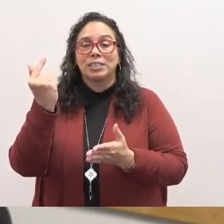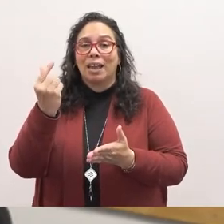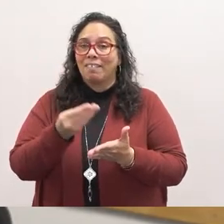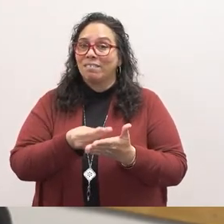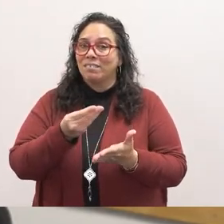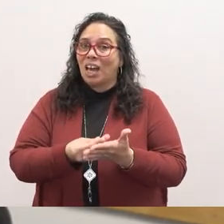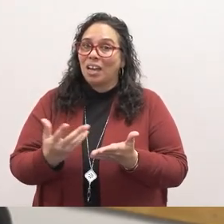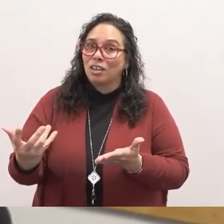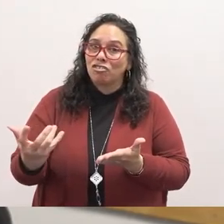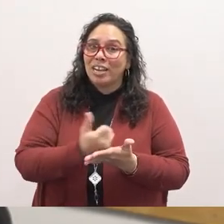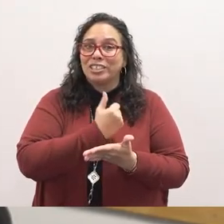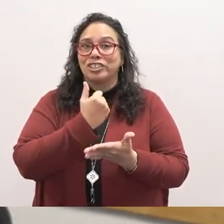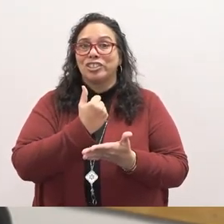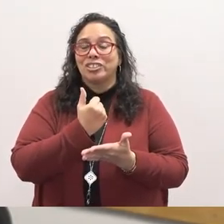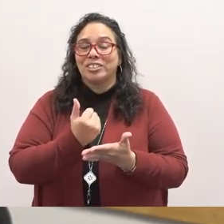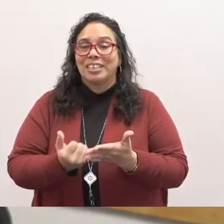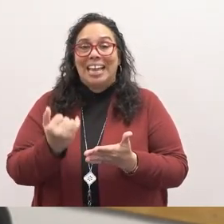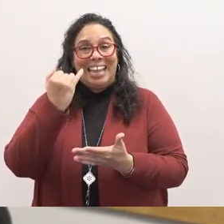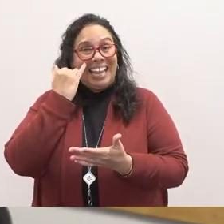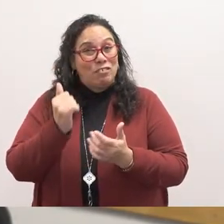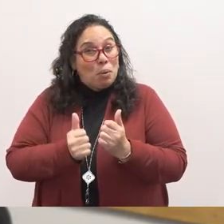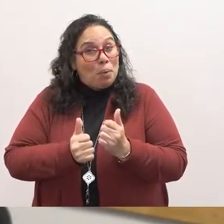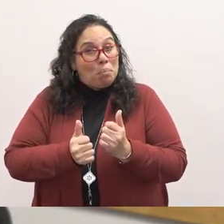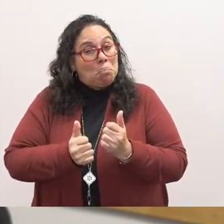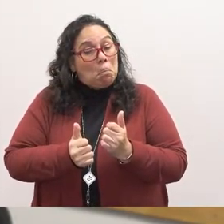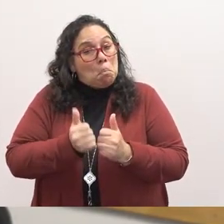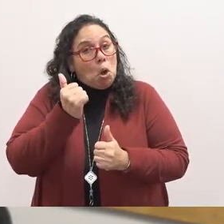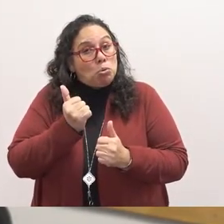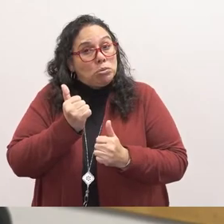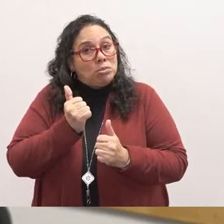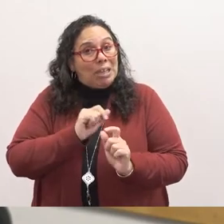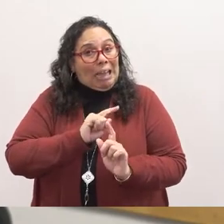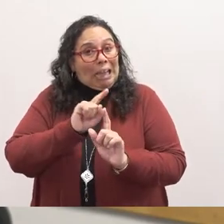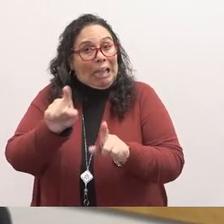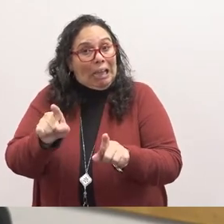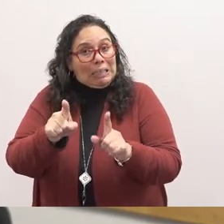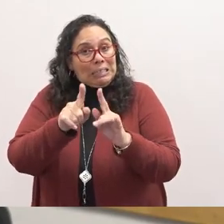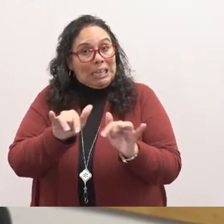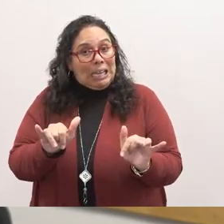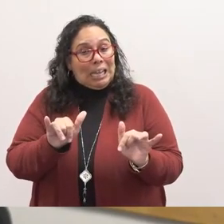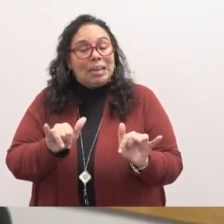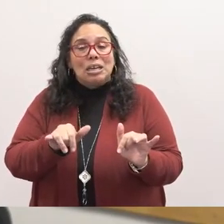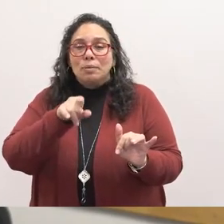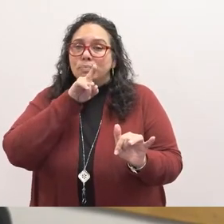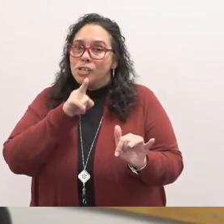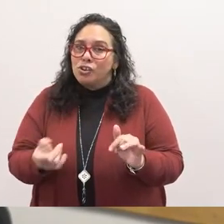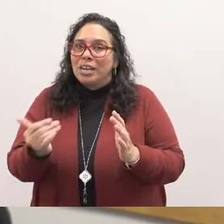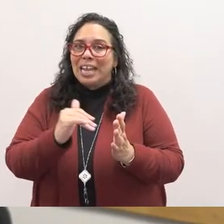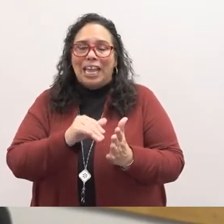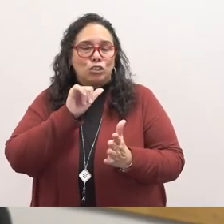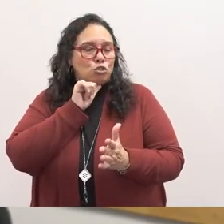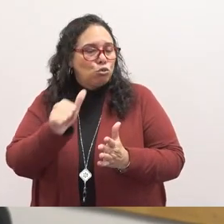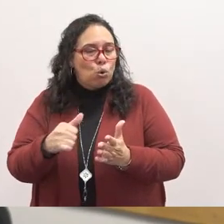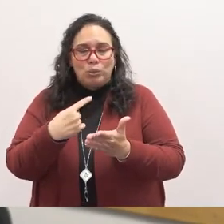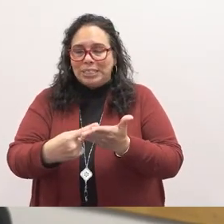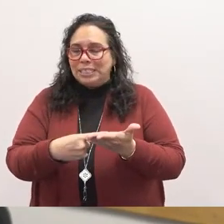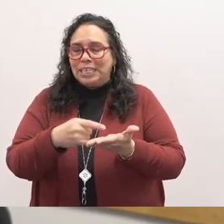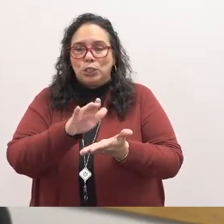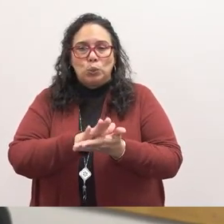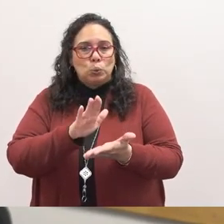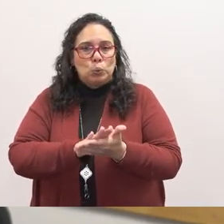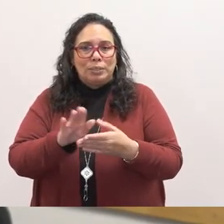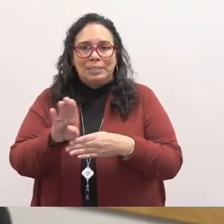fundraisers, again, a majority of you can attend those things, but you wanna make sure, again, that you're not talking about school business in a